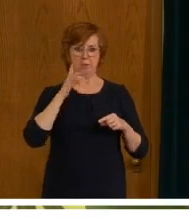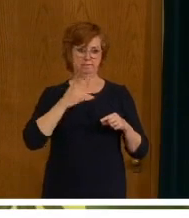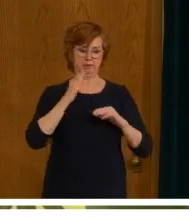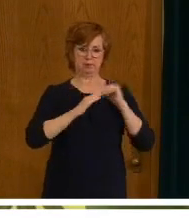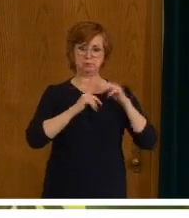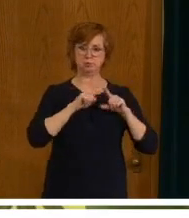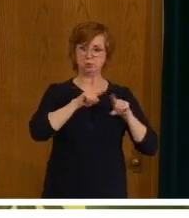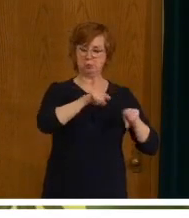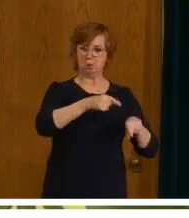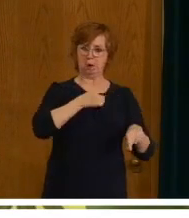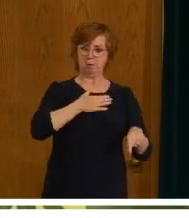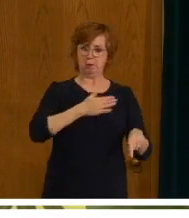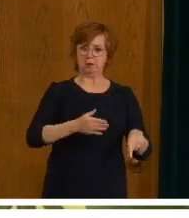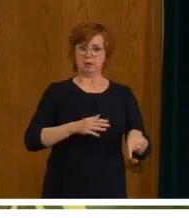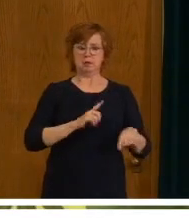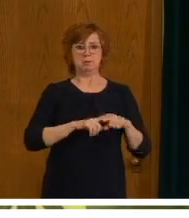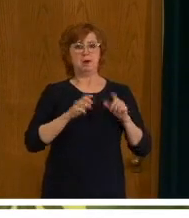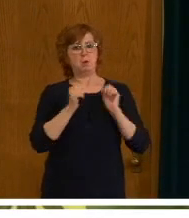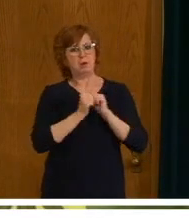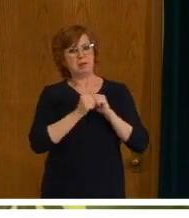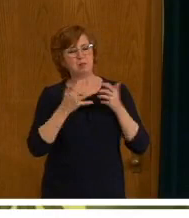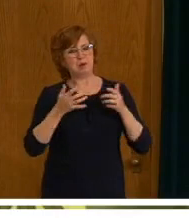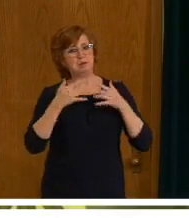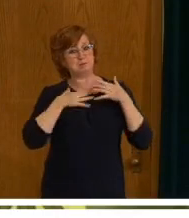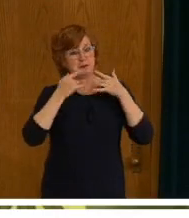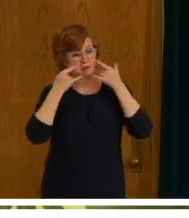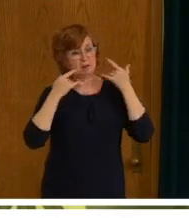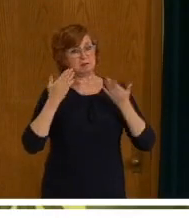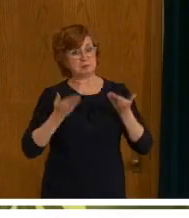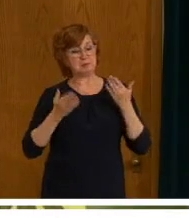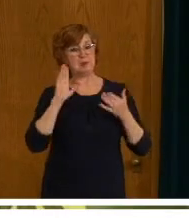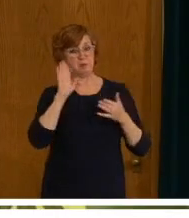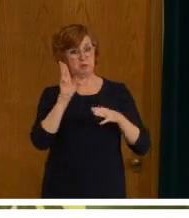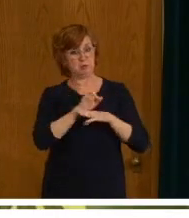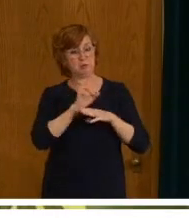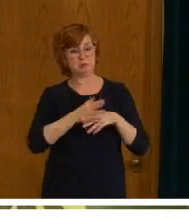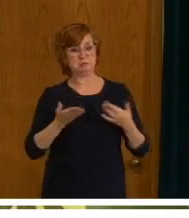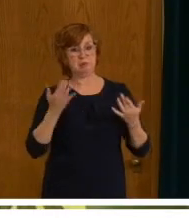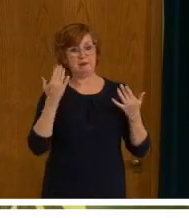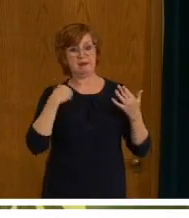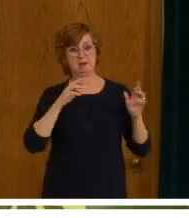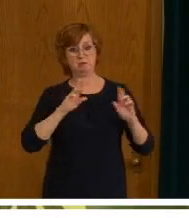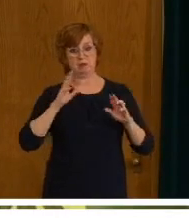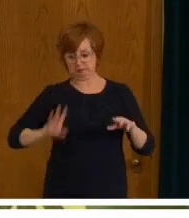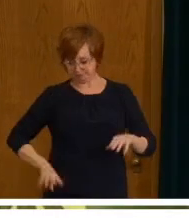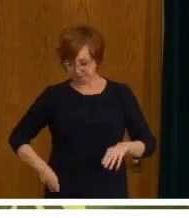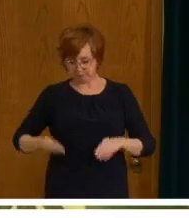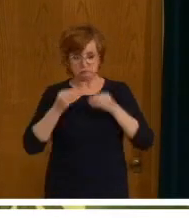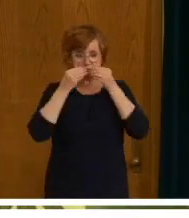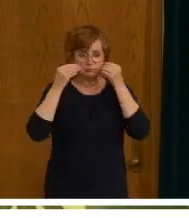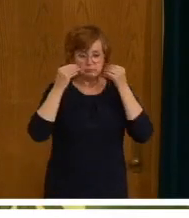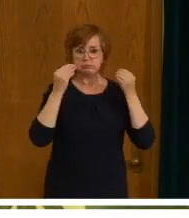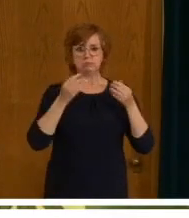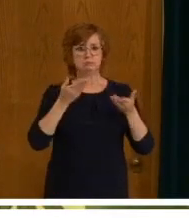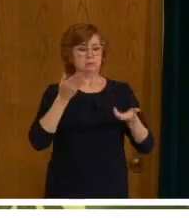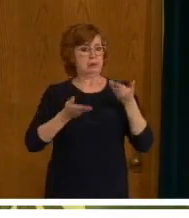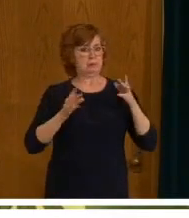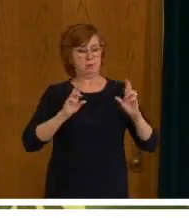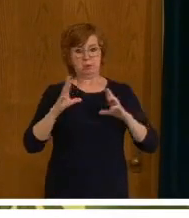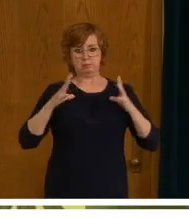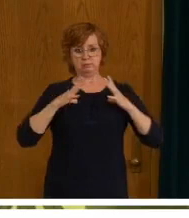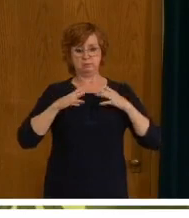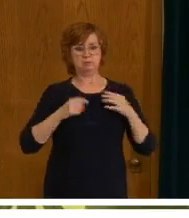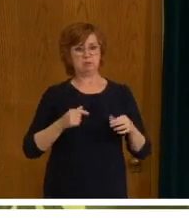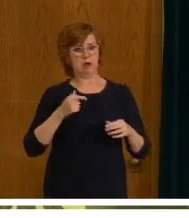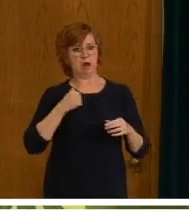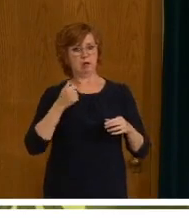being said, I'll probably carry a mask with me. And, I may put it on at various times throughout the game. And I think, in fairness, as we